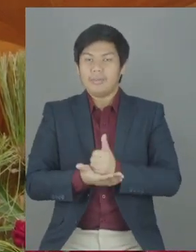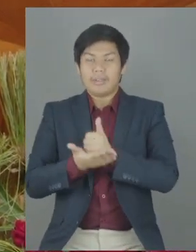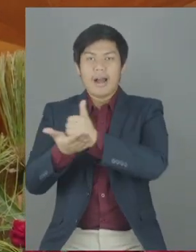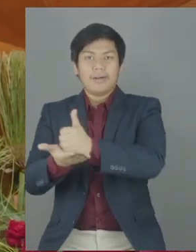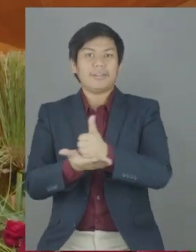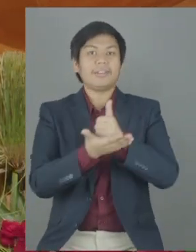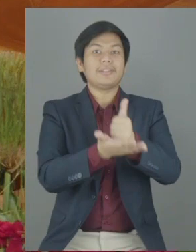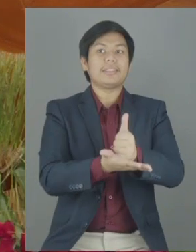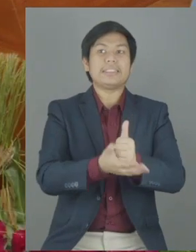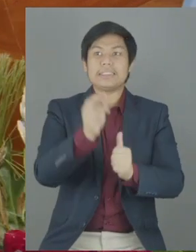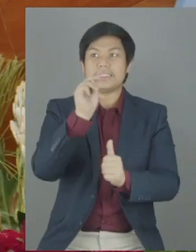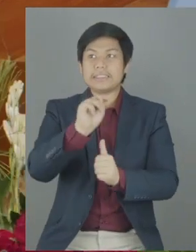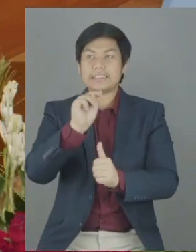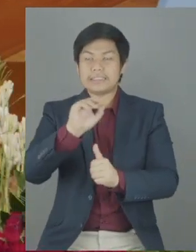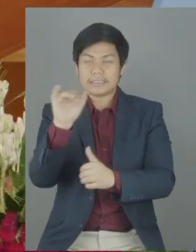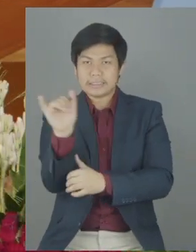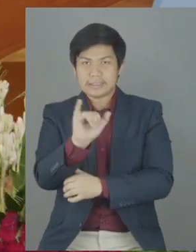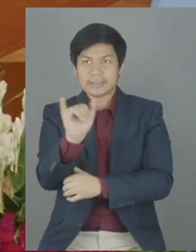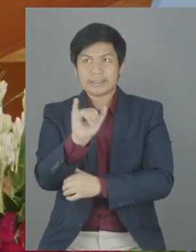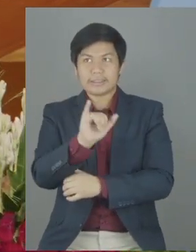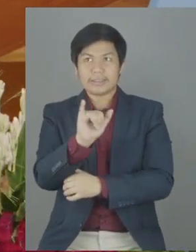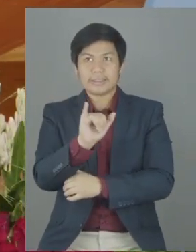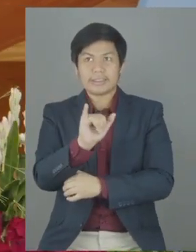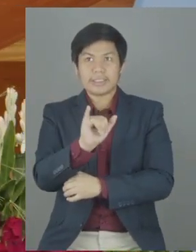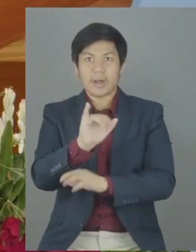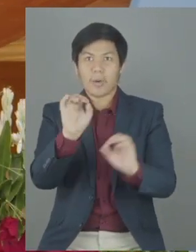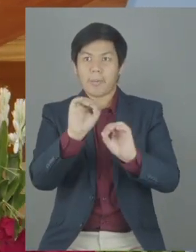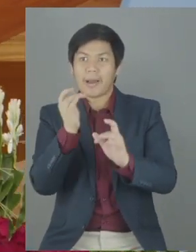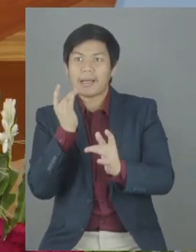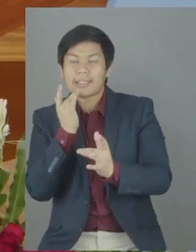must also be impartial.